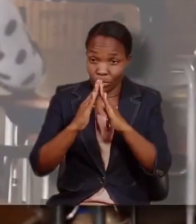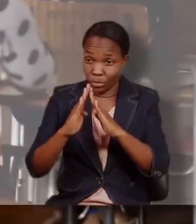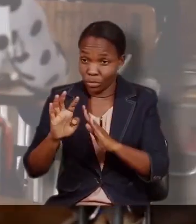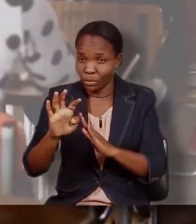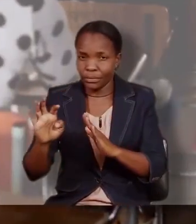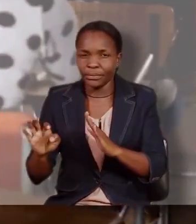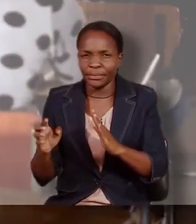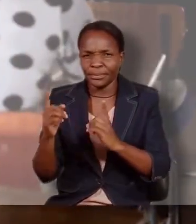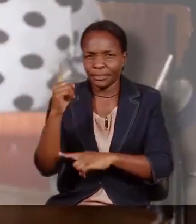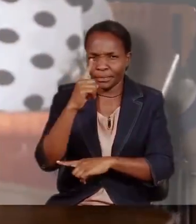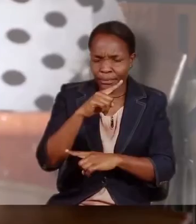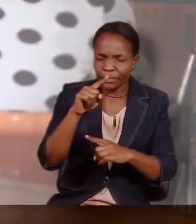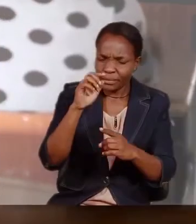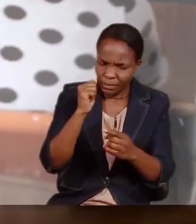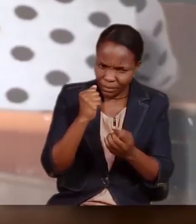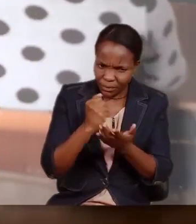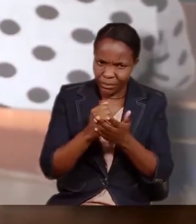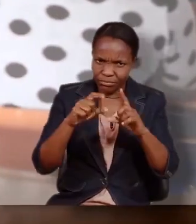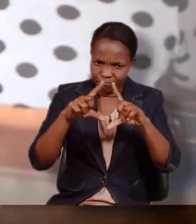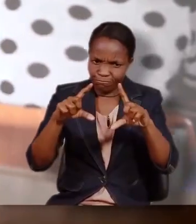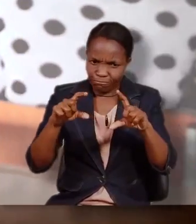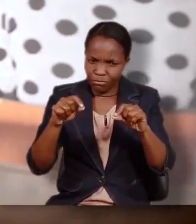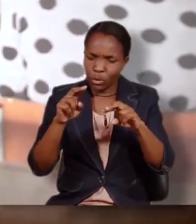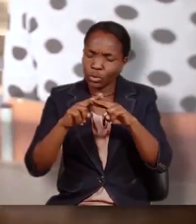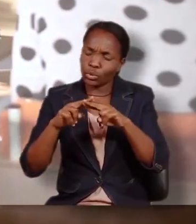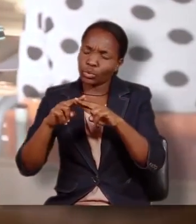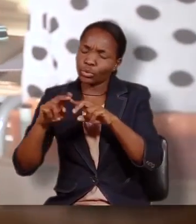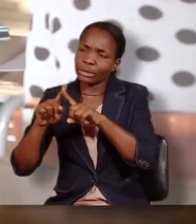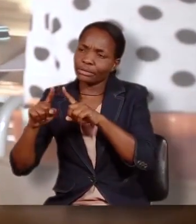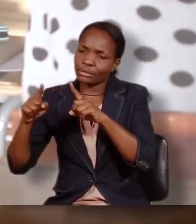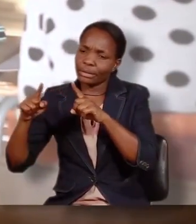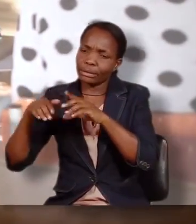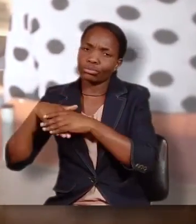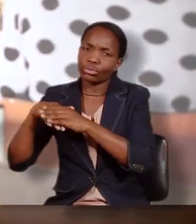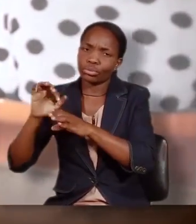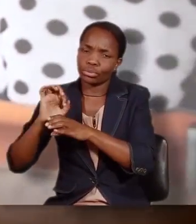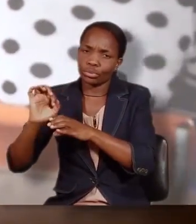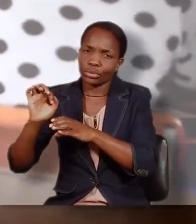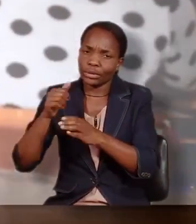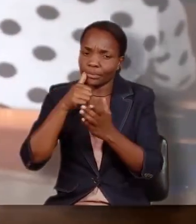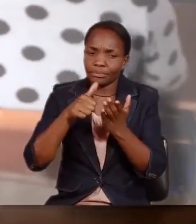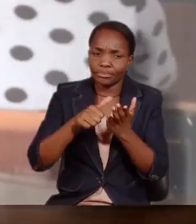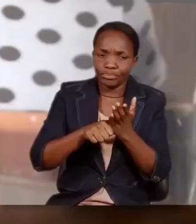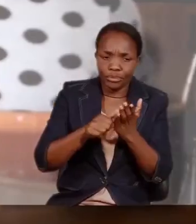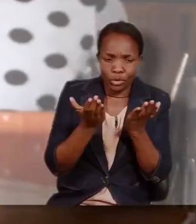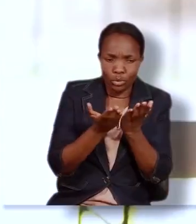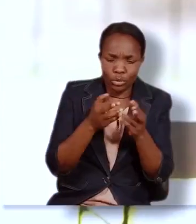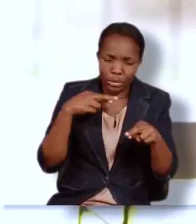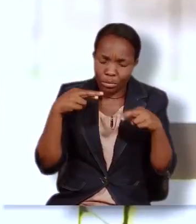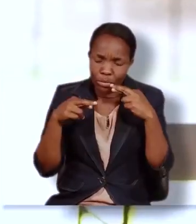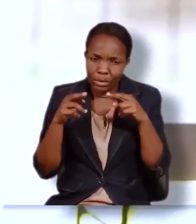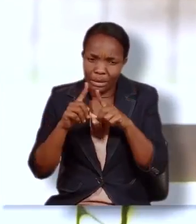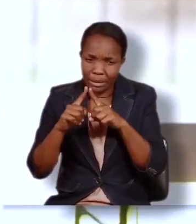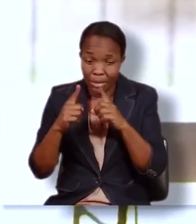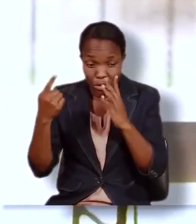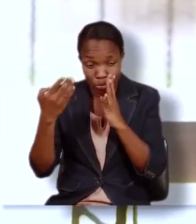public transport, post office counters, restaurants, schools, and even separate doors and benches. More